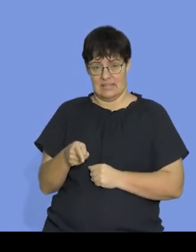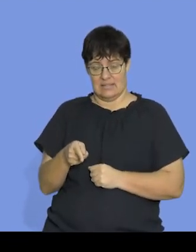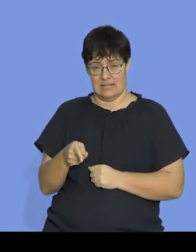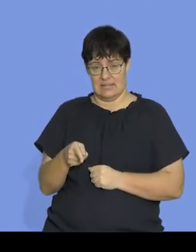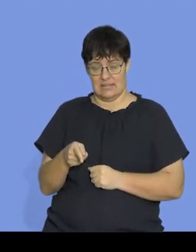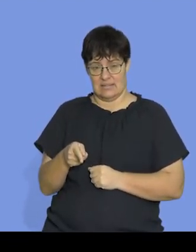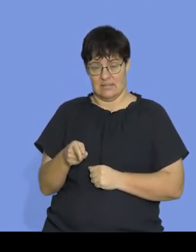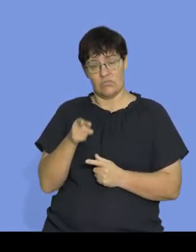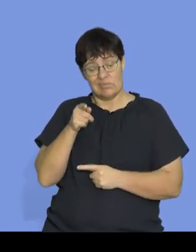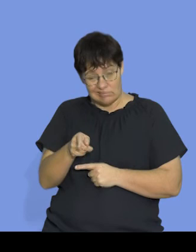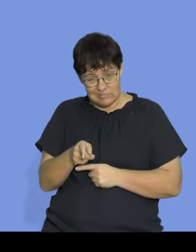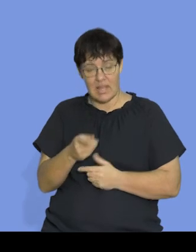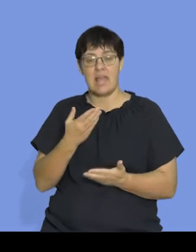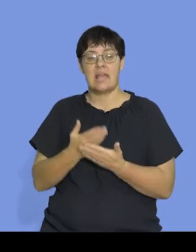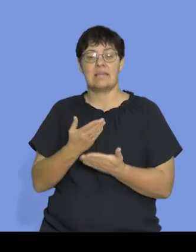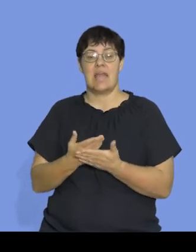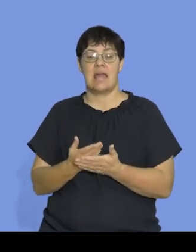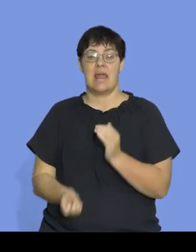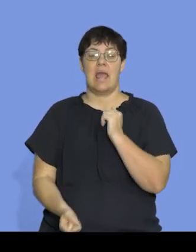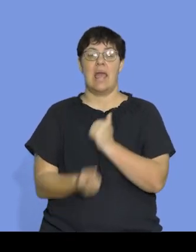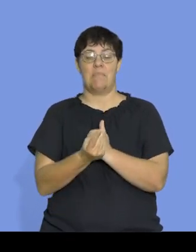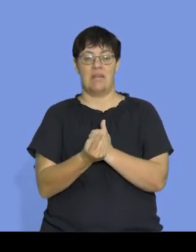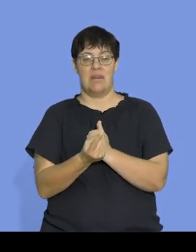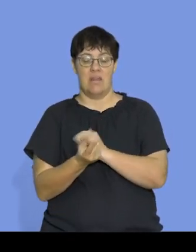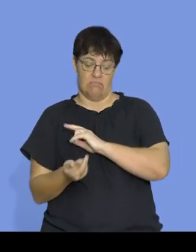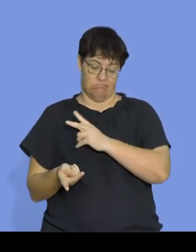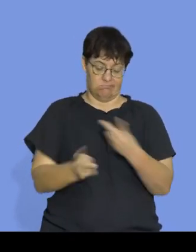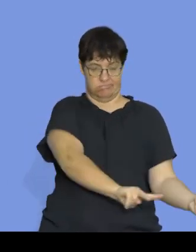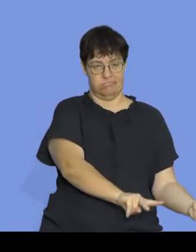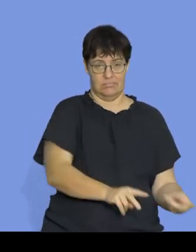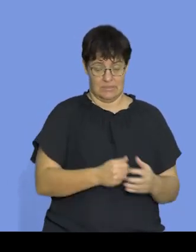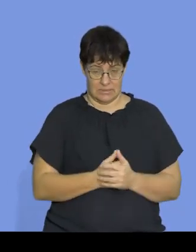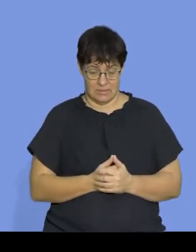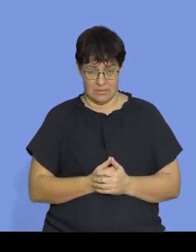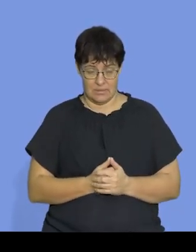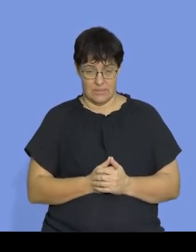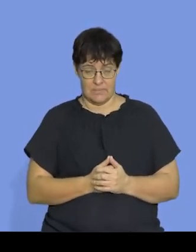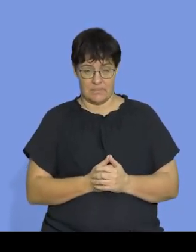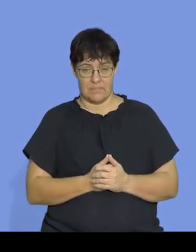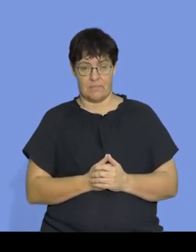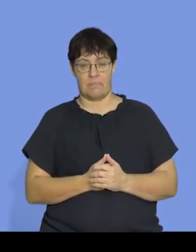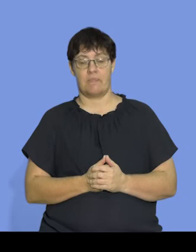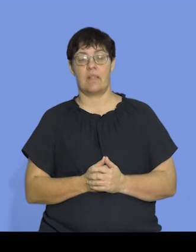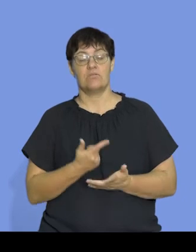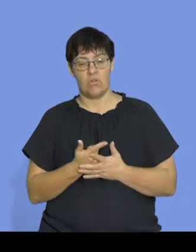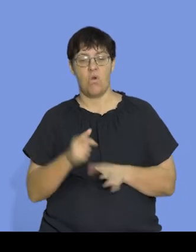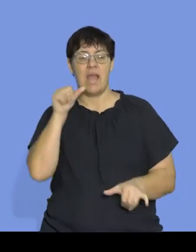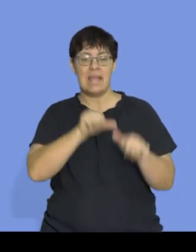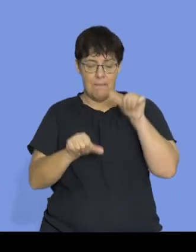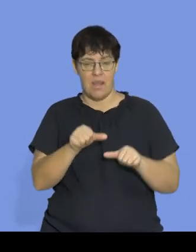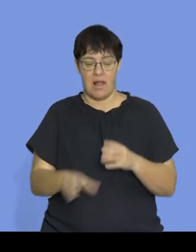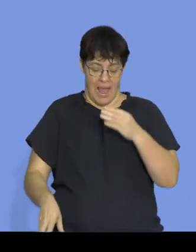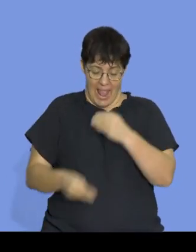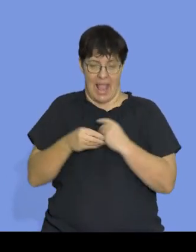reaction, so that the reaction takes place very, very fast. So what a catalyst is actually a chemical substance that